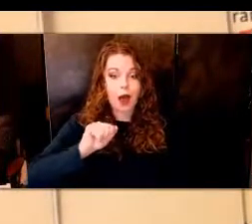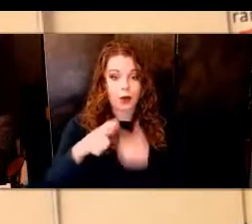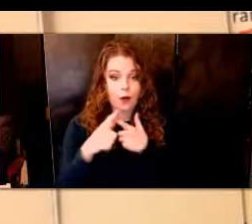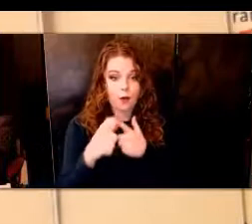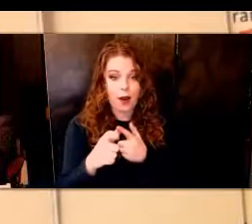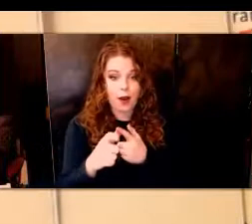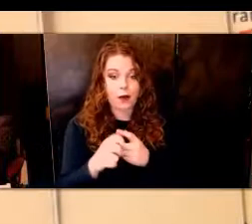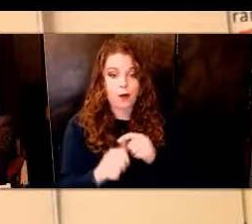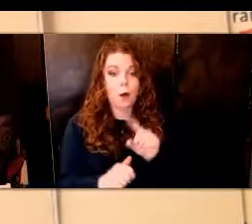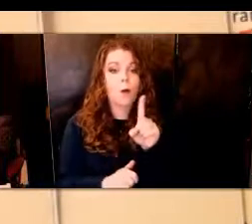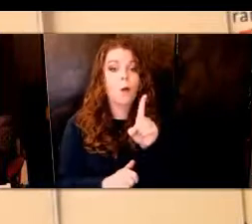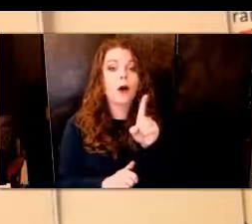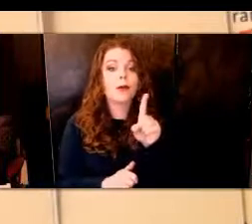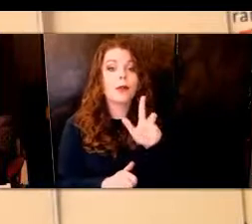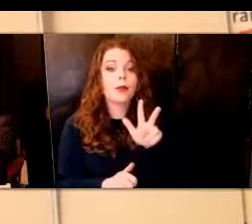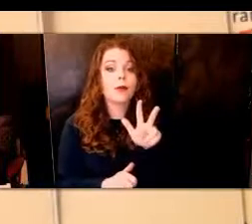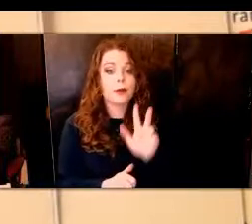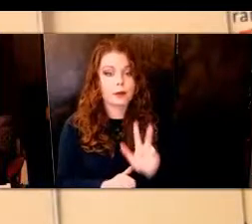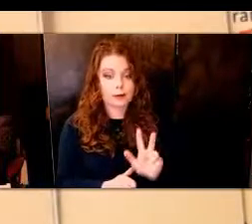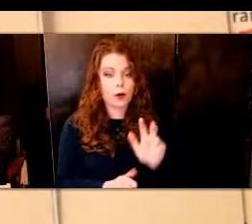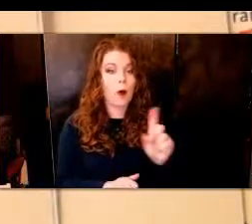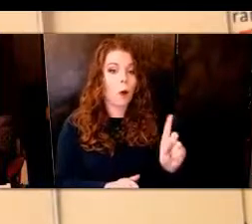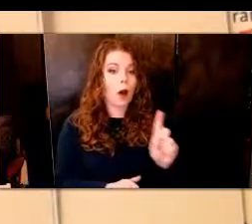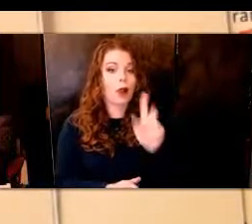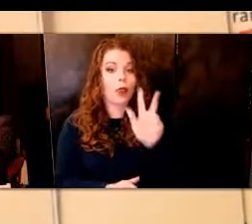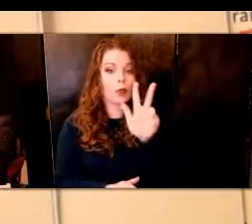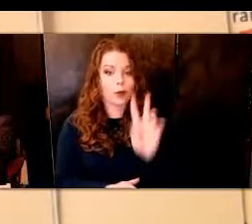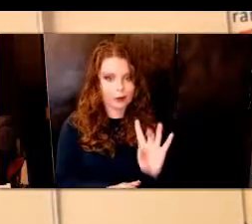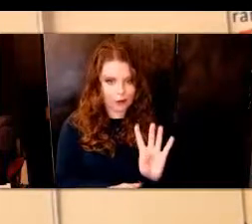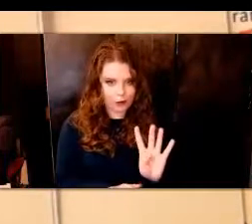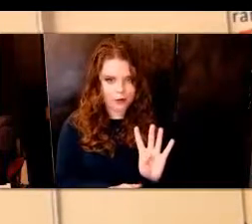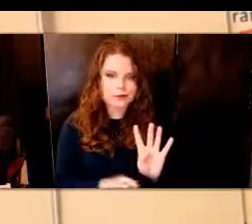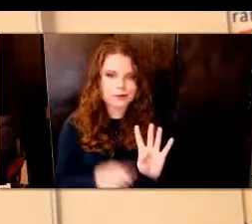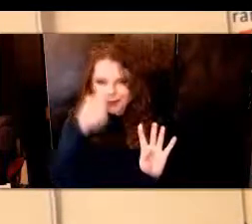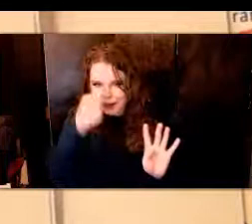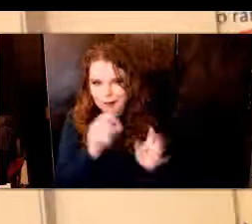1 3/4, so we converted and said 1 6/8.